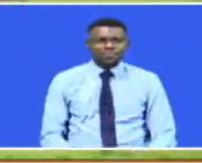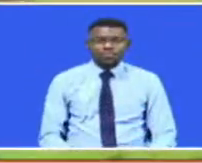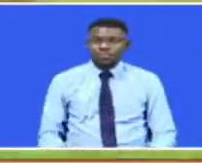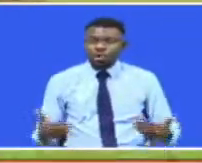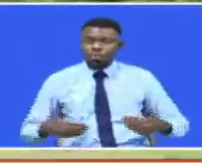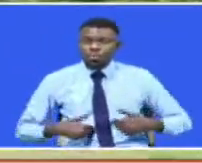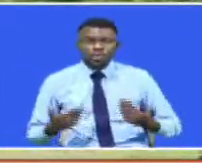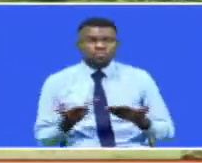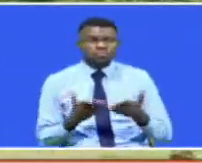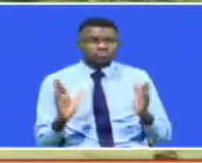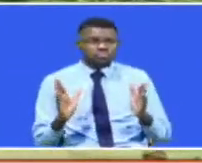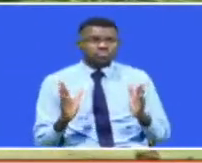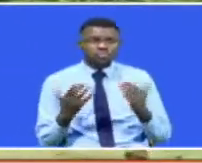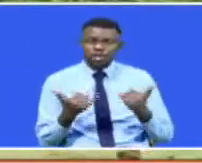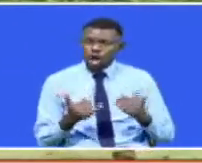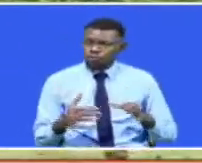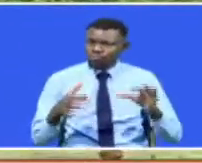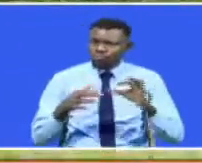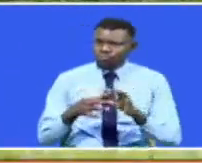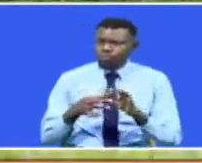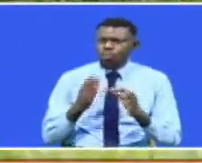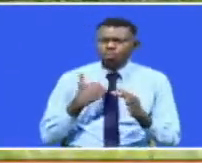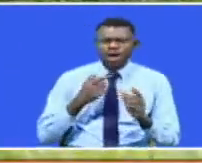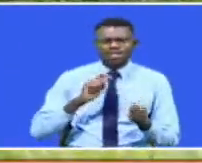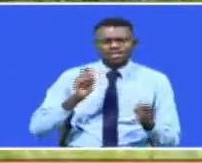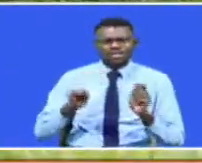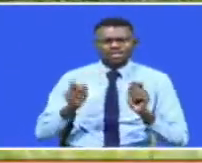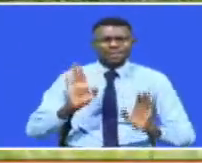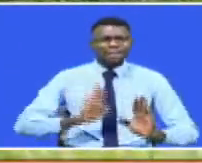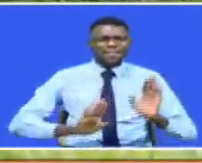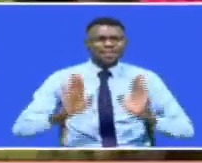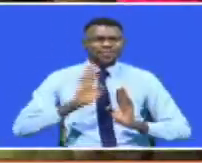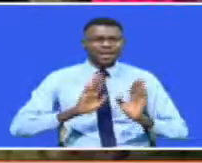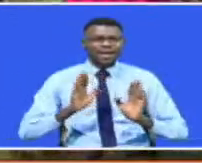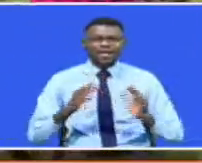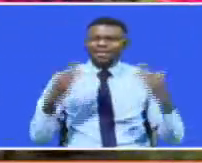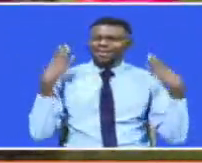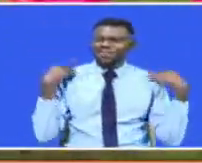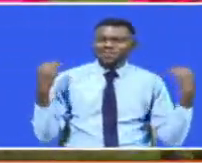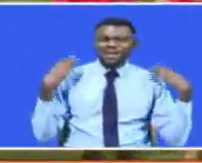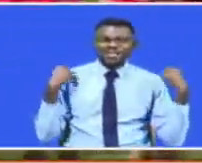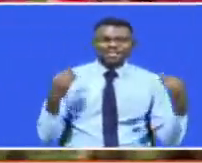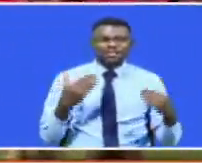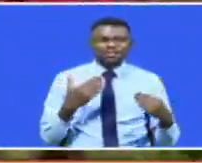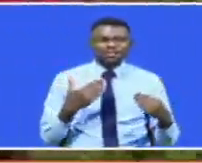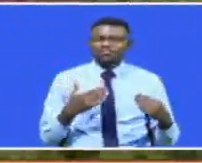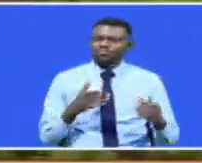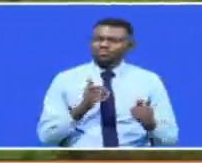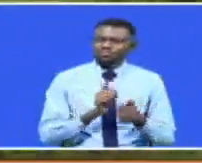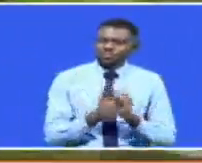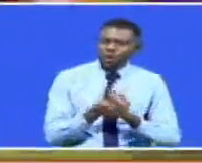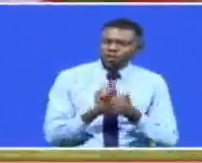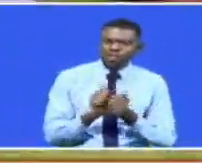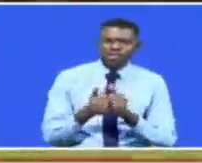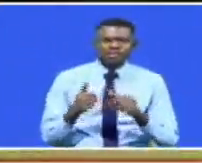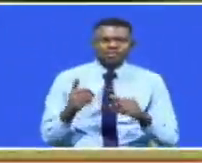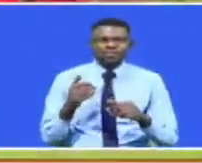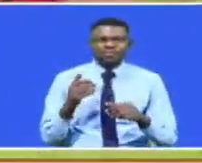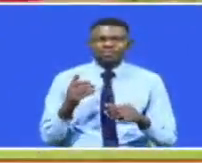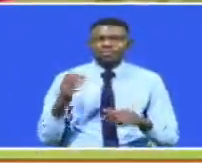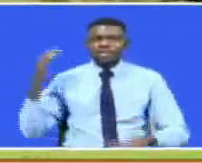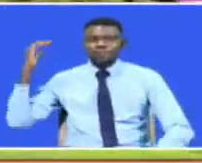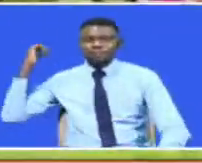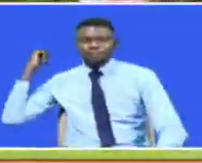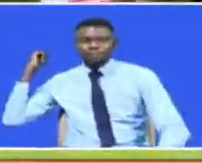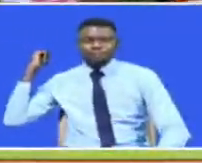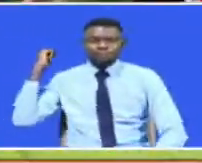vijana hawa wa Kimurani wamebadili tabia na hushiriki katika mazoezi ili kunoa makali yao ya urushaji mkuki